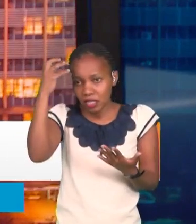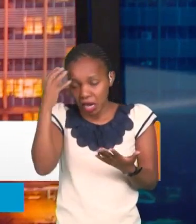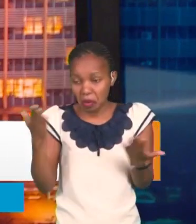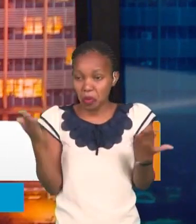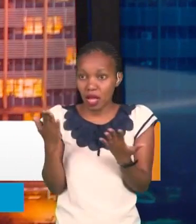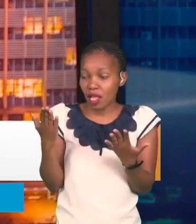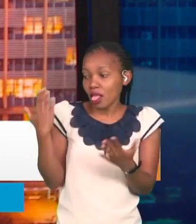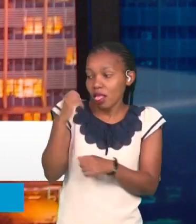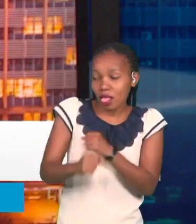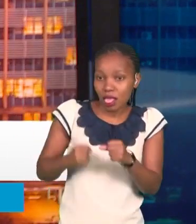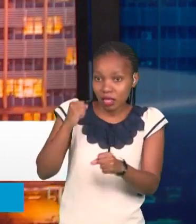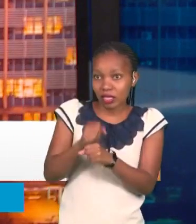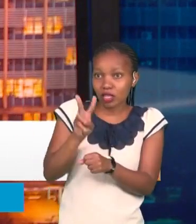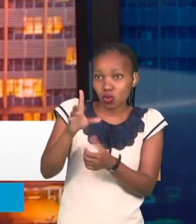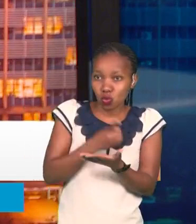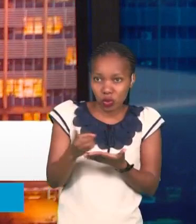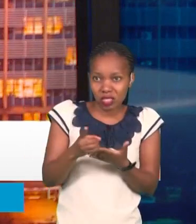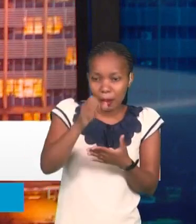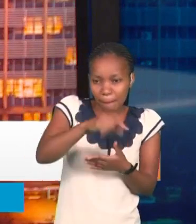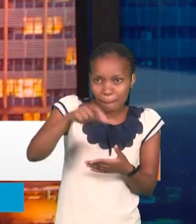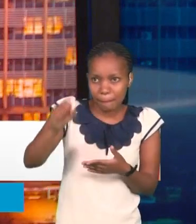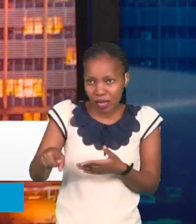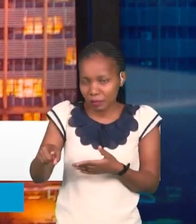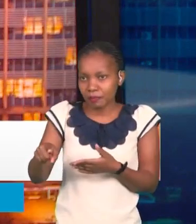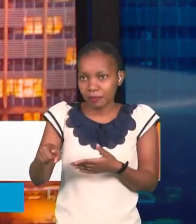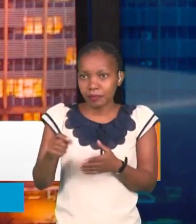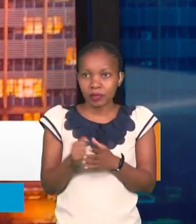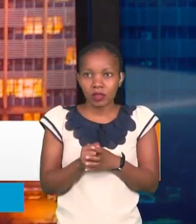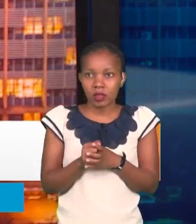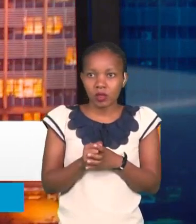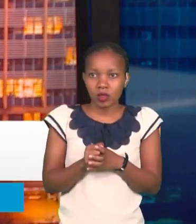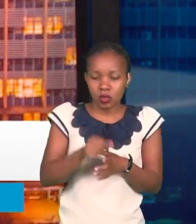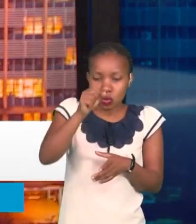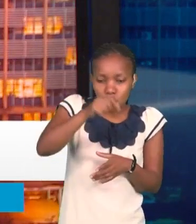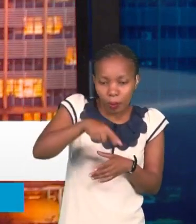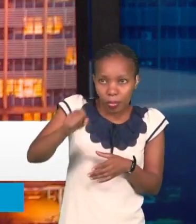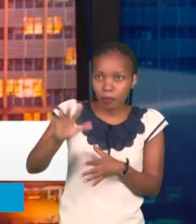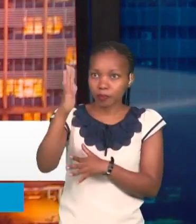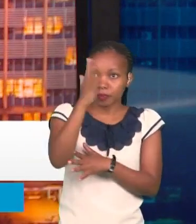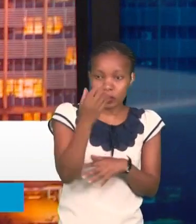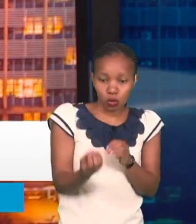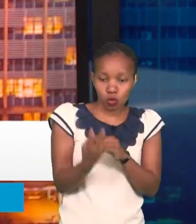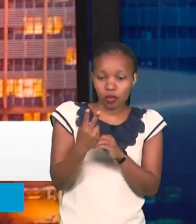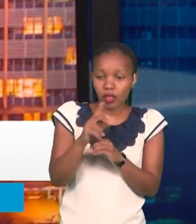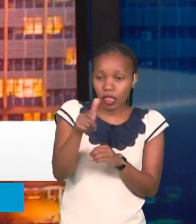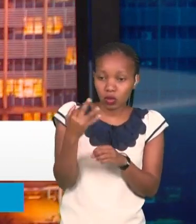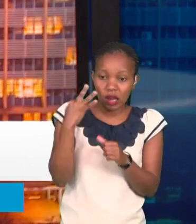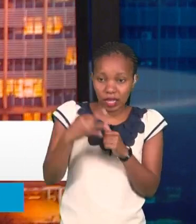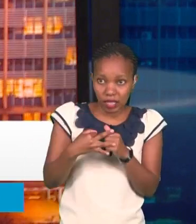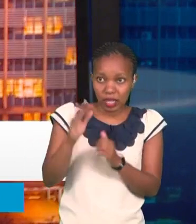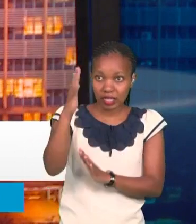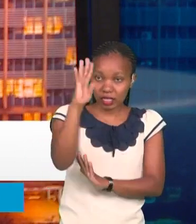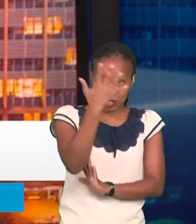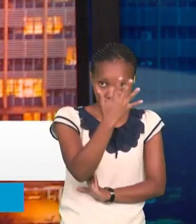for 2 weeks, and we planted, we were there on a 20,000 planting expedition, but we only able to plant 12,800 with